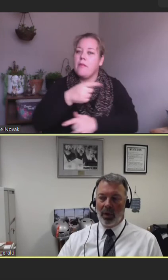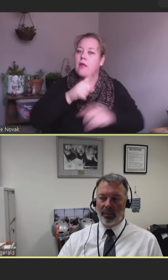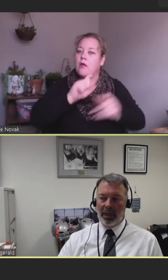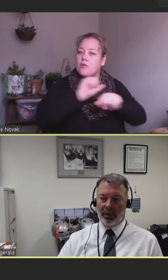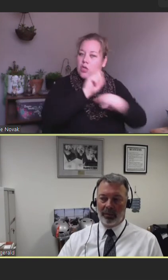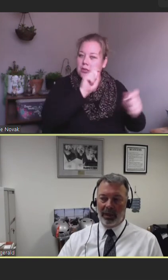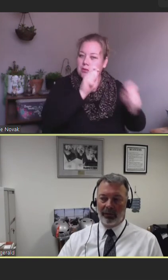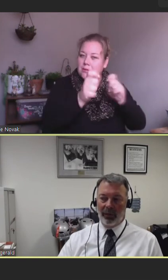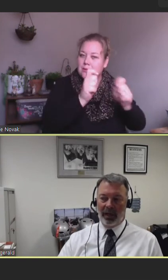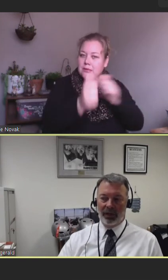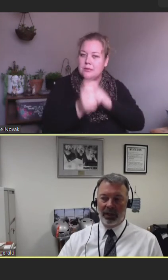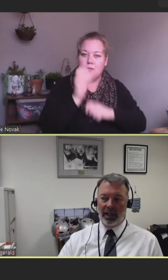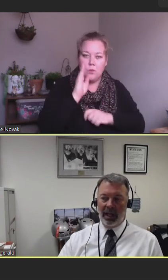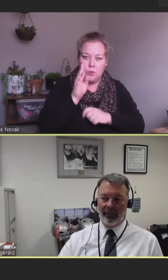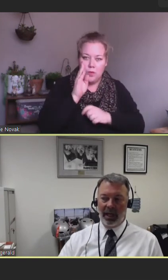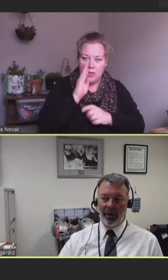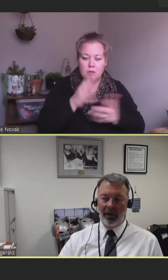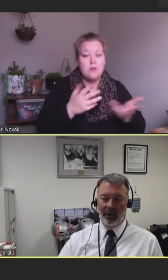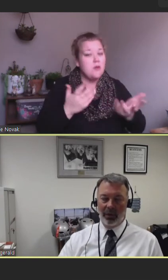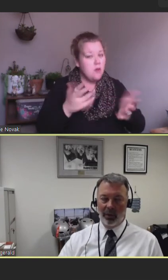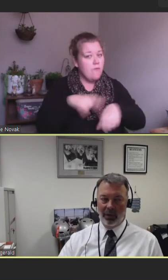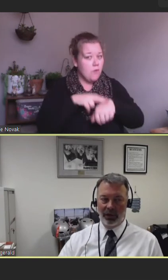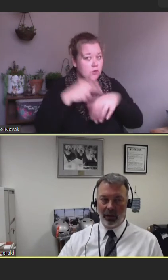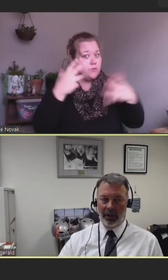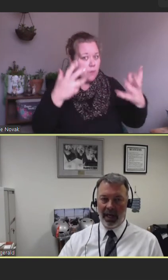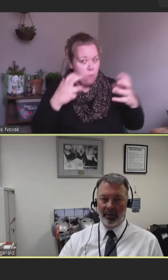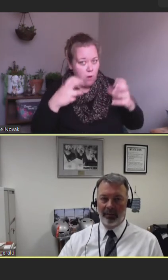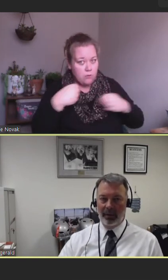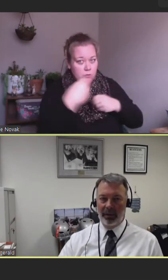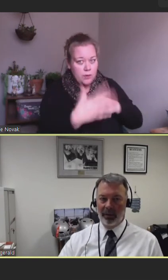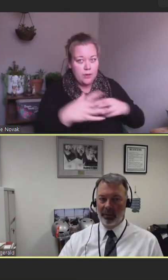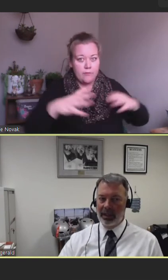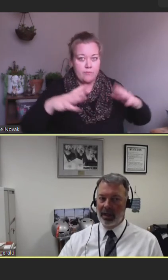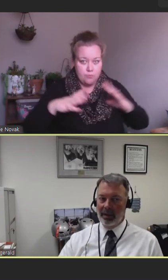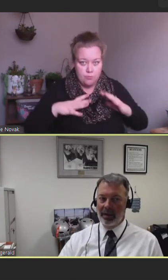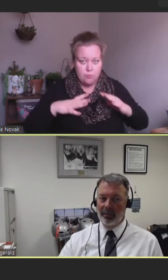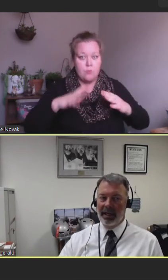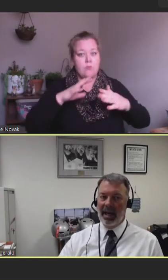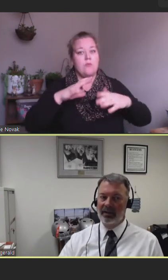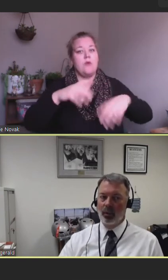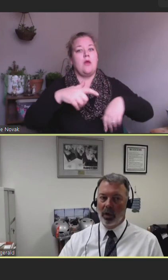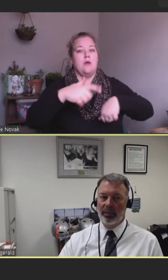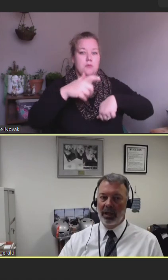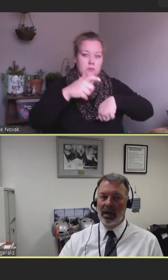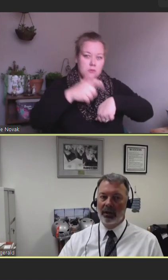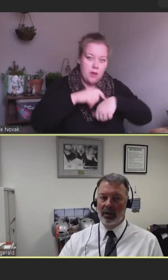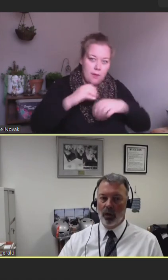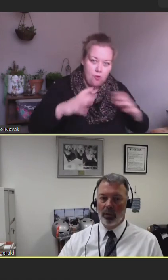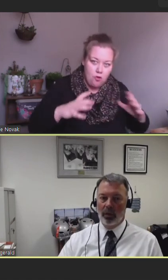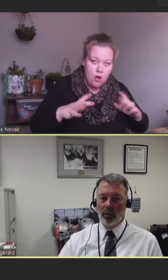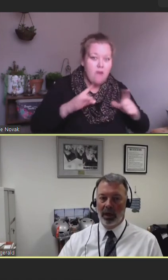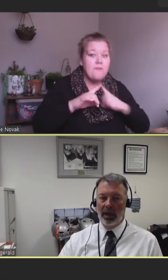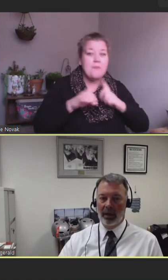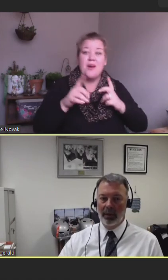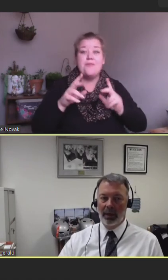We want people to be fresh and have time off, and we're assuring that, but people are being asked to work beyond their